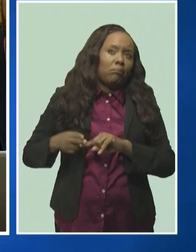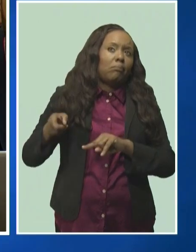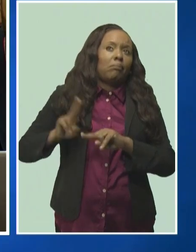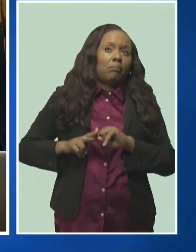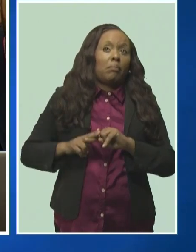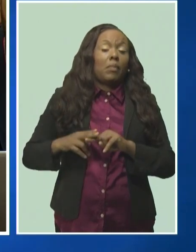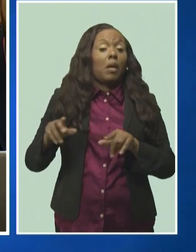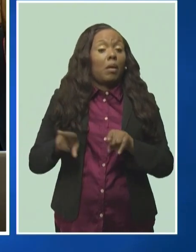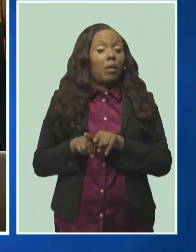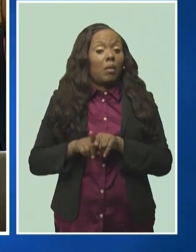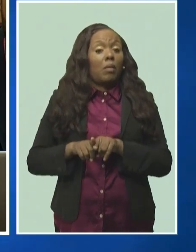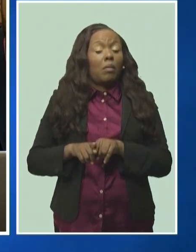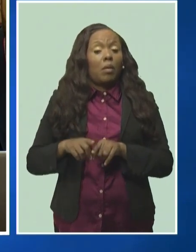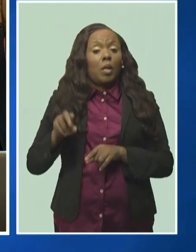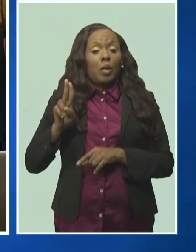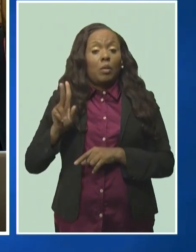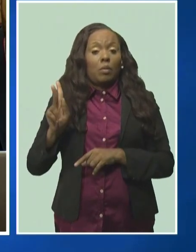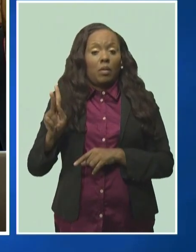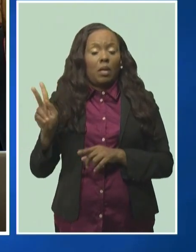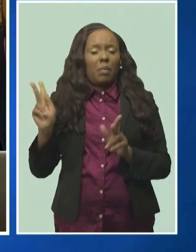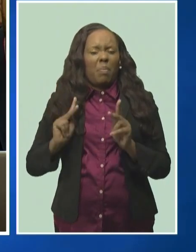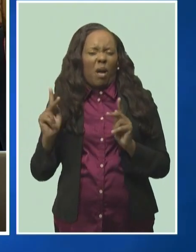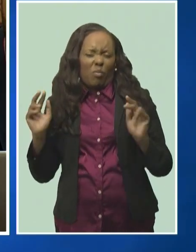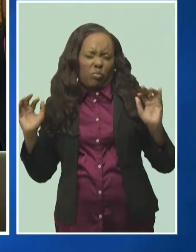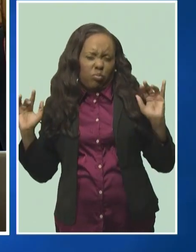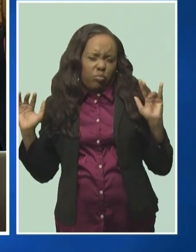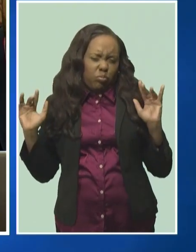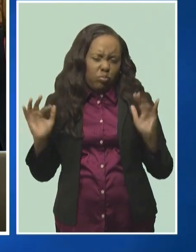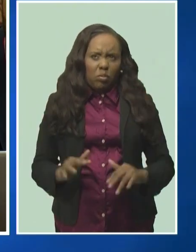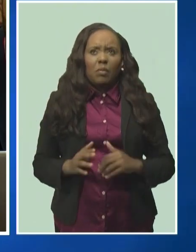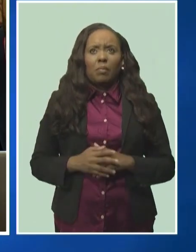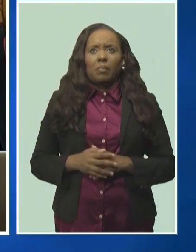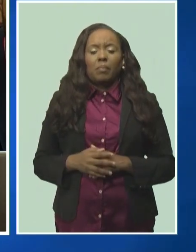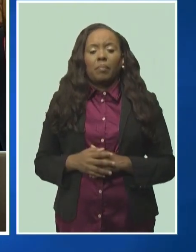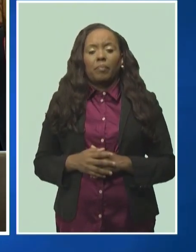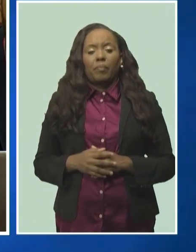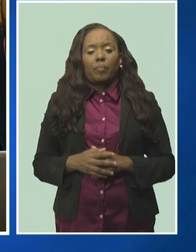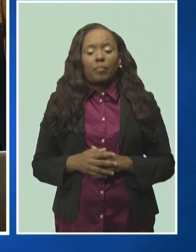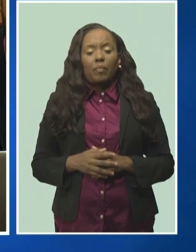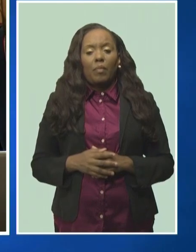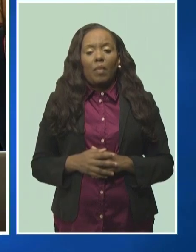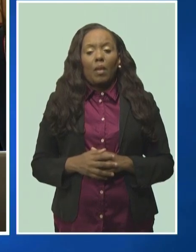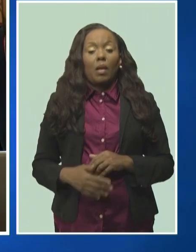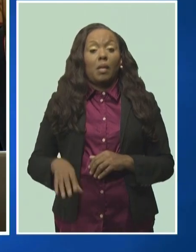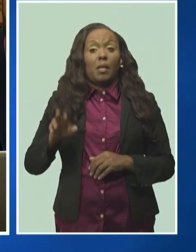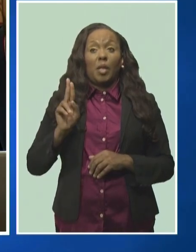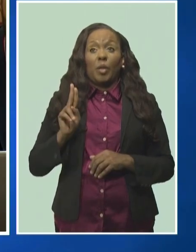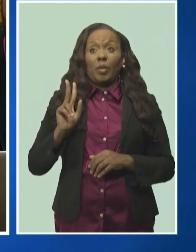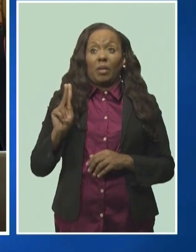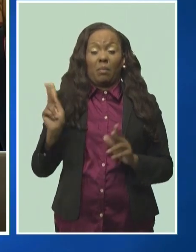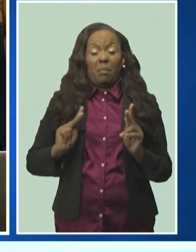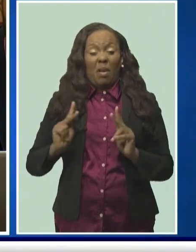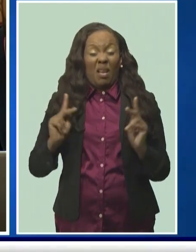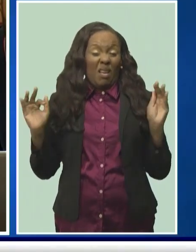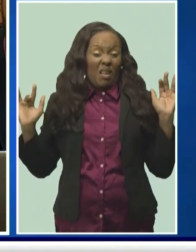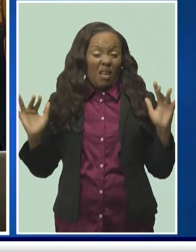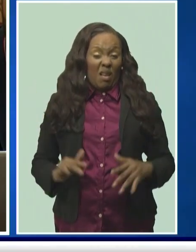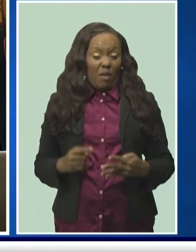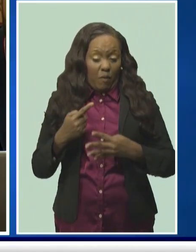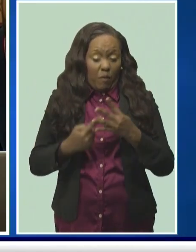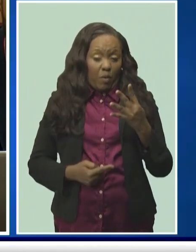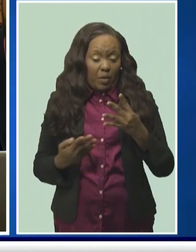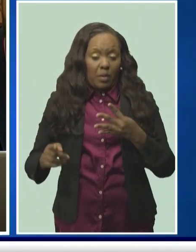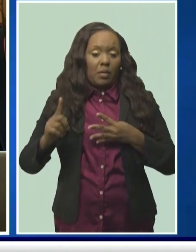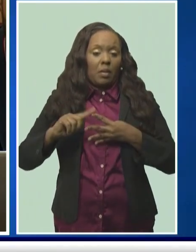United Kingdom for the current winter season. These increases from the UK are driven by four key factors. The first is that